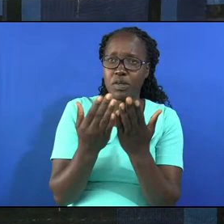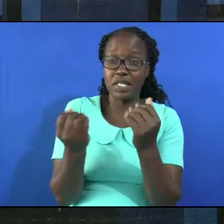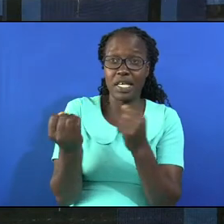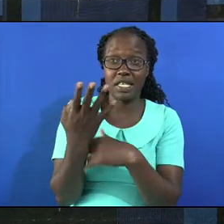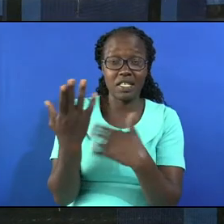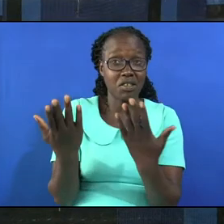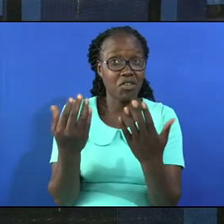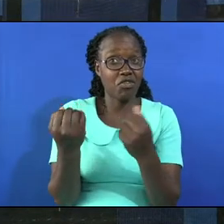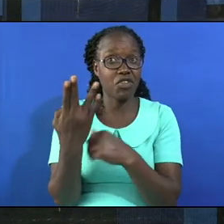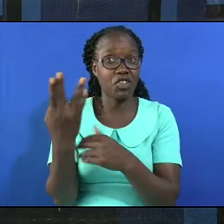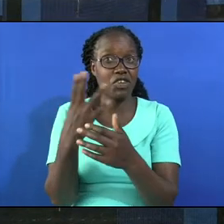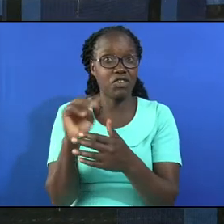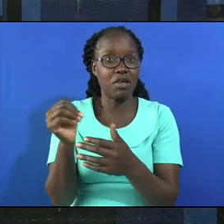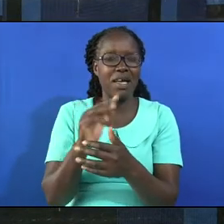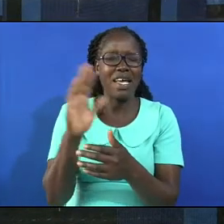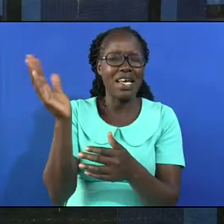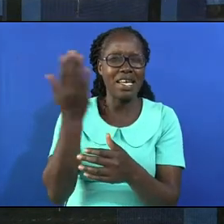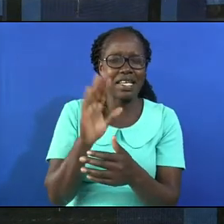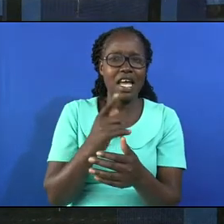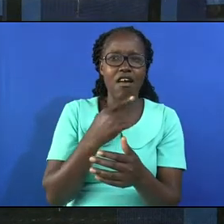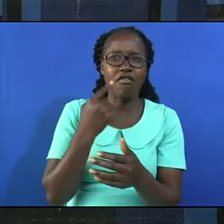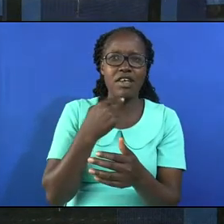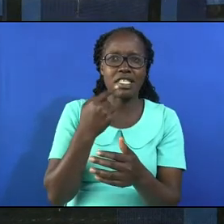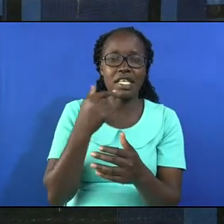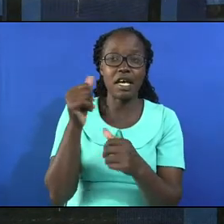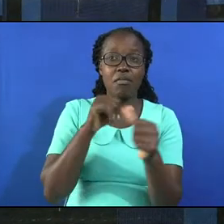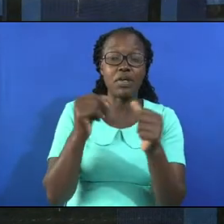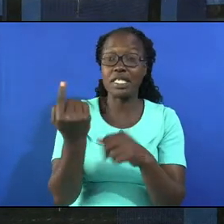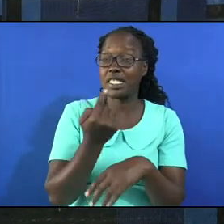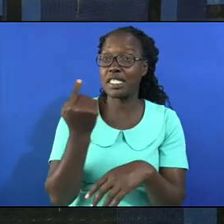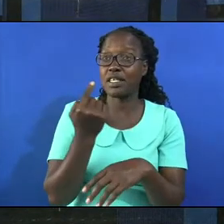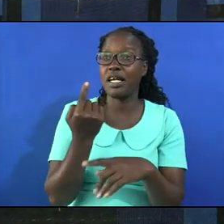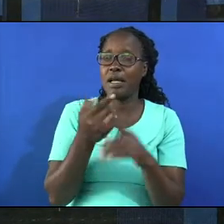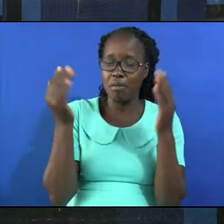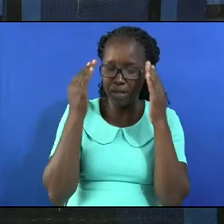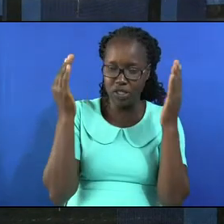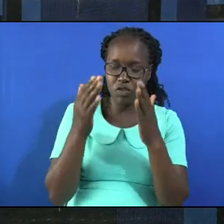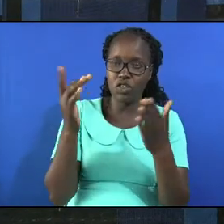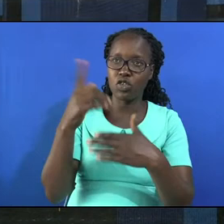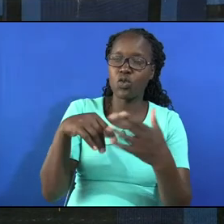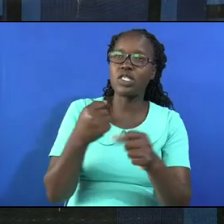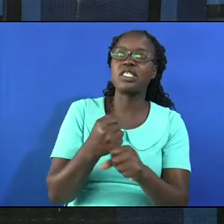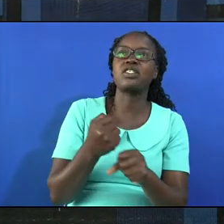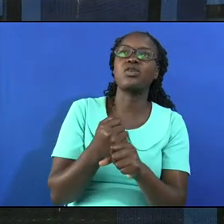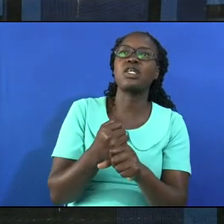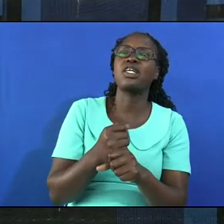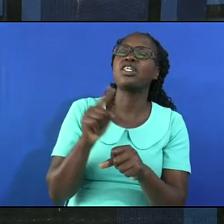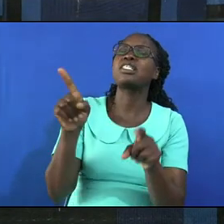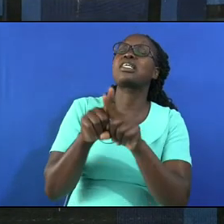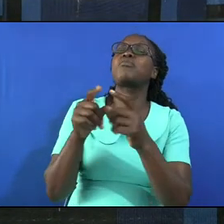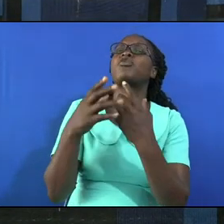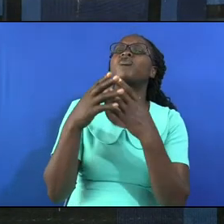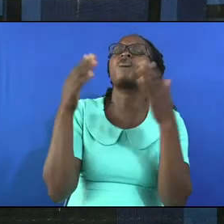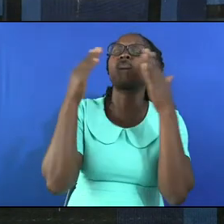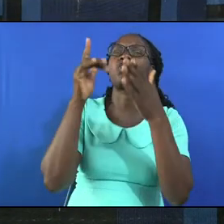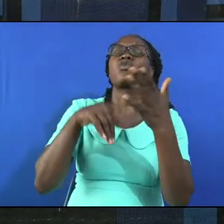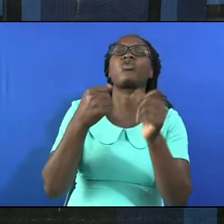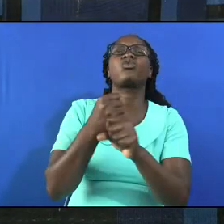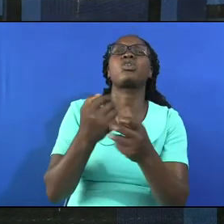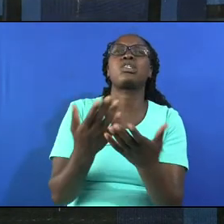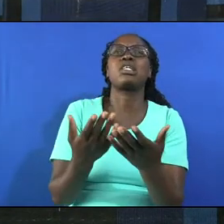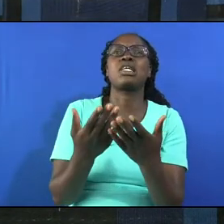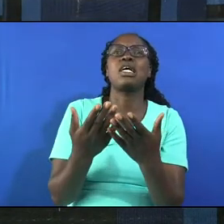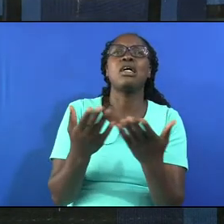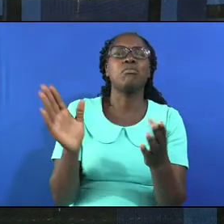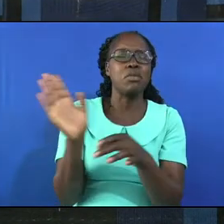13, 14 of them, he does not make a reference to his singleness. He is focused on what he's doing. Can't you focus on what you are doing? Be